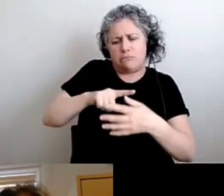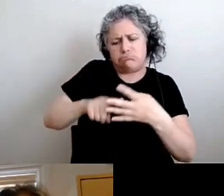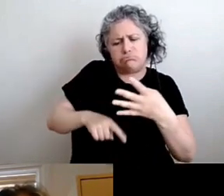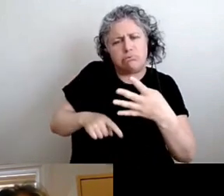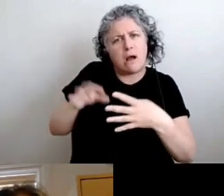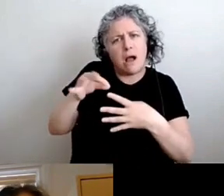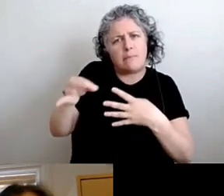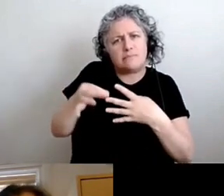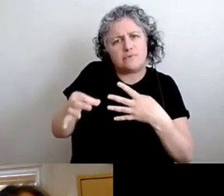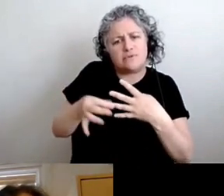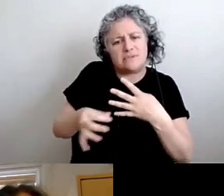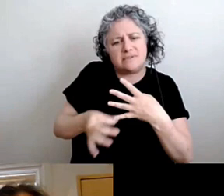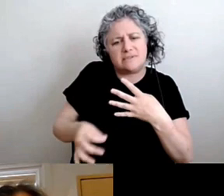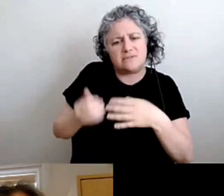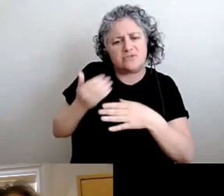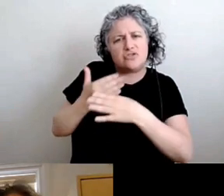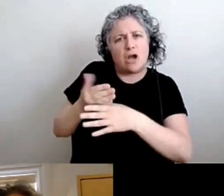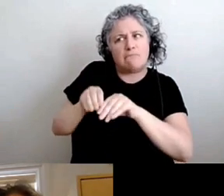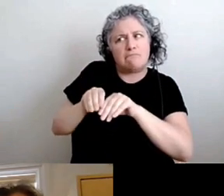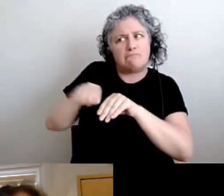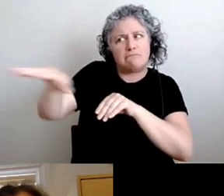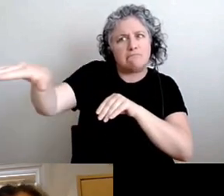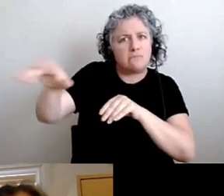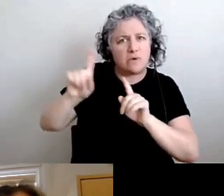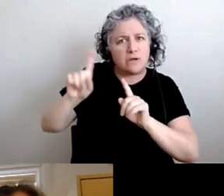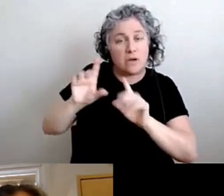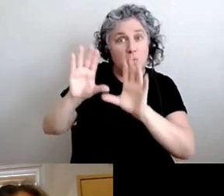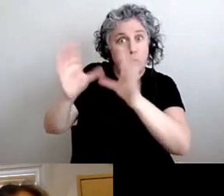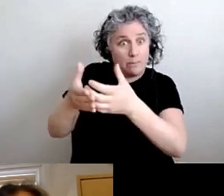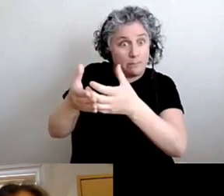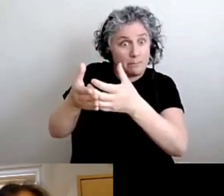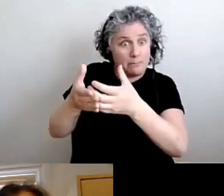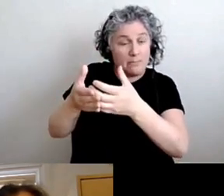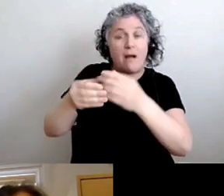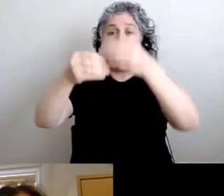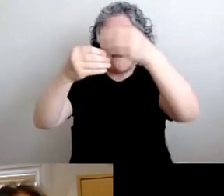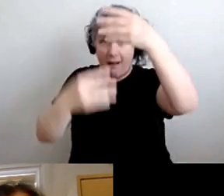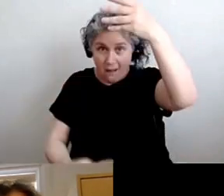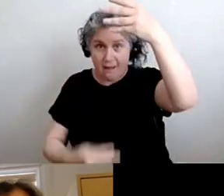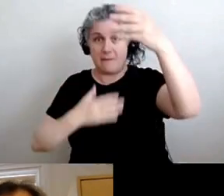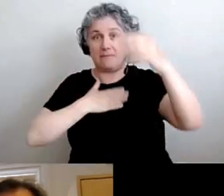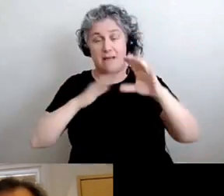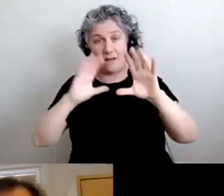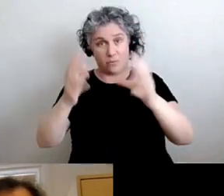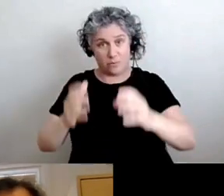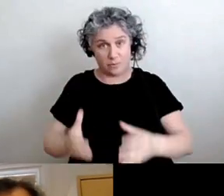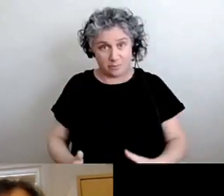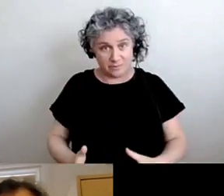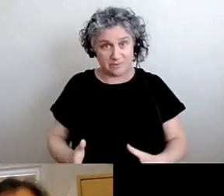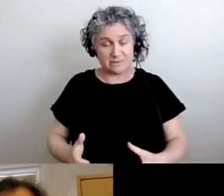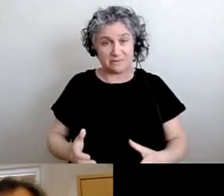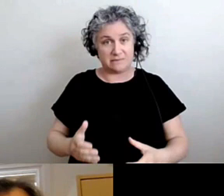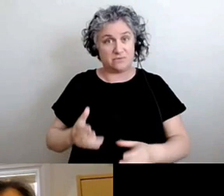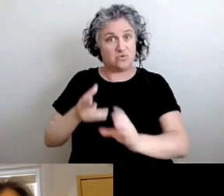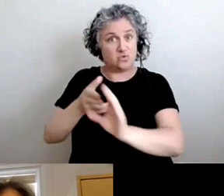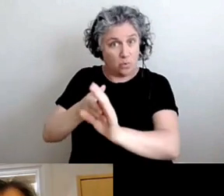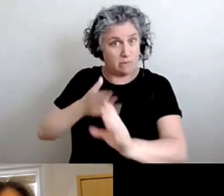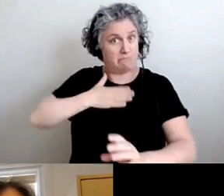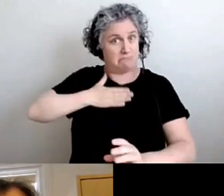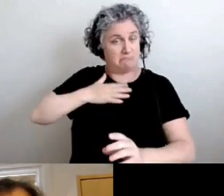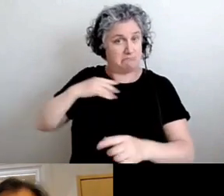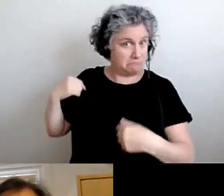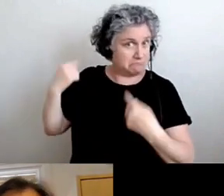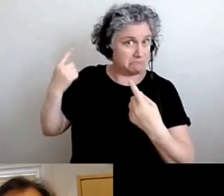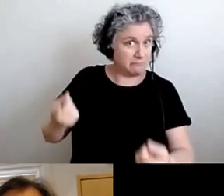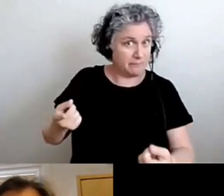it to? I can share to a group, and that lists all the groups that we have joined. And